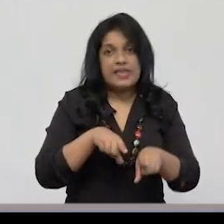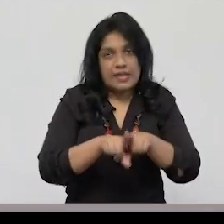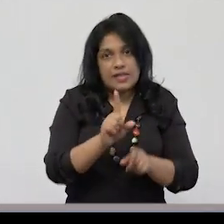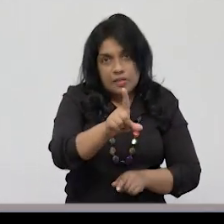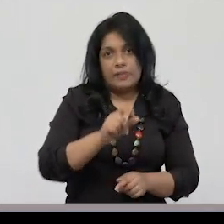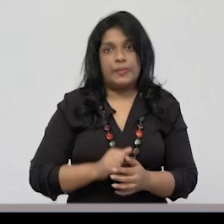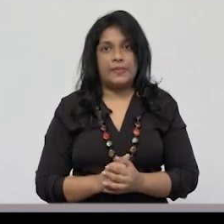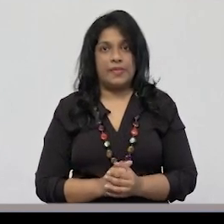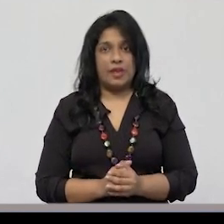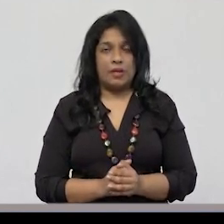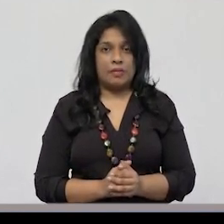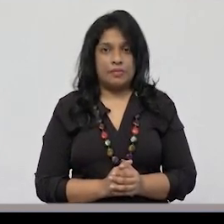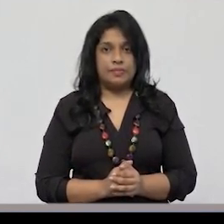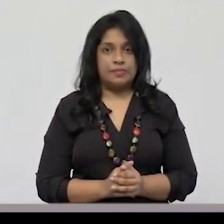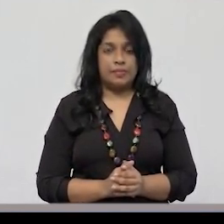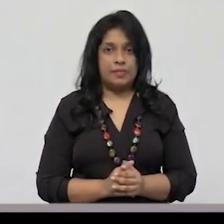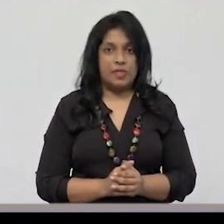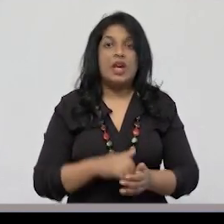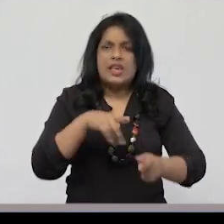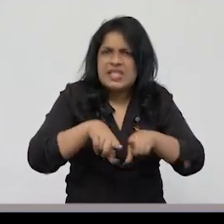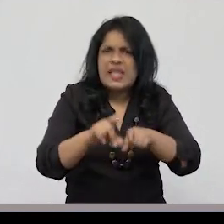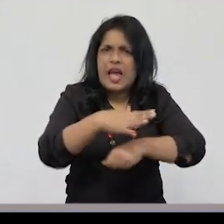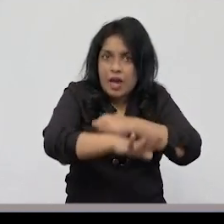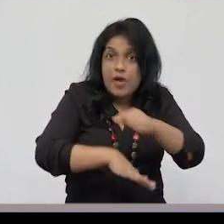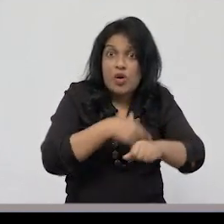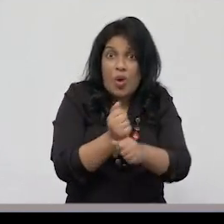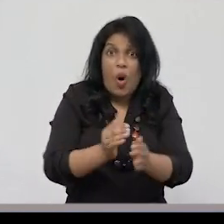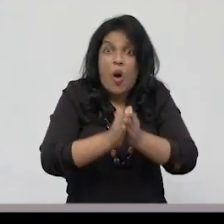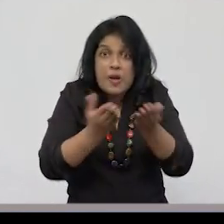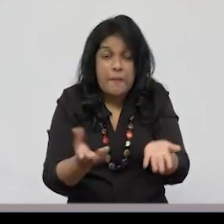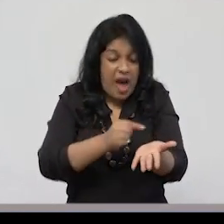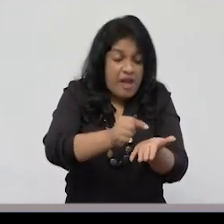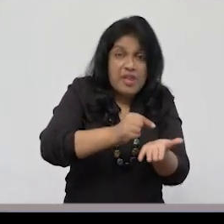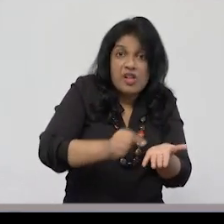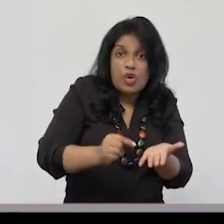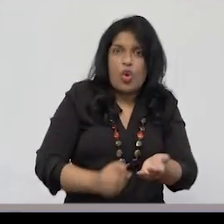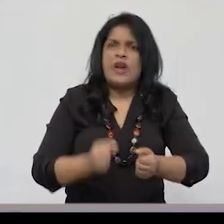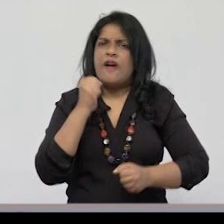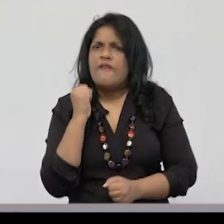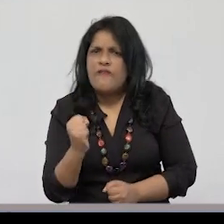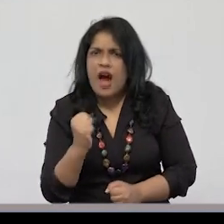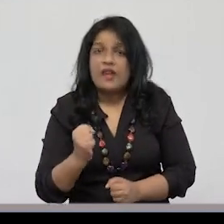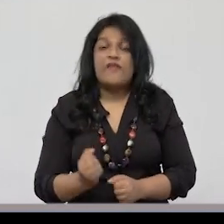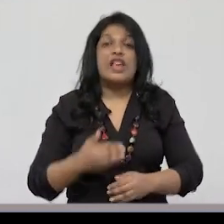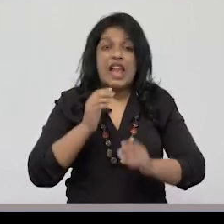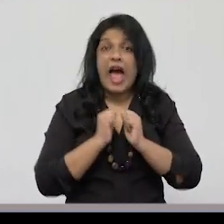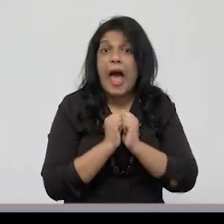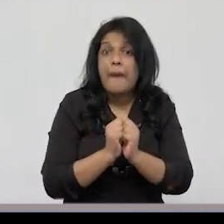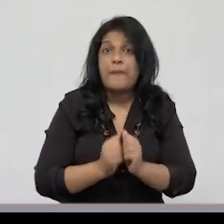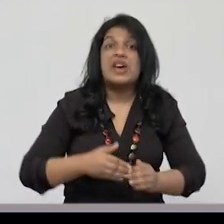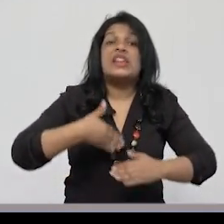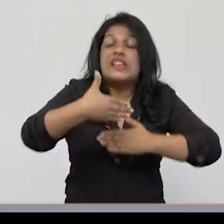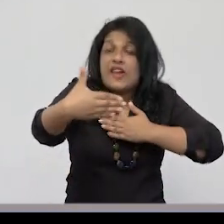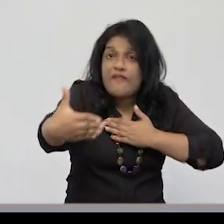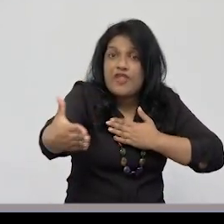God. So don't be so alarmed. Don't be like, oh my goodness, what are we going to do? Oh,